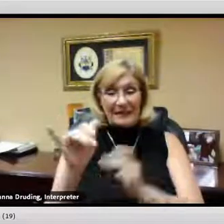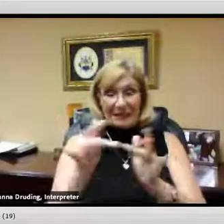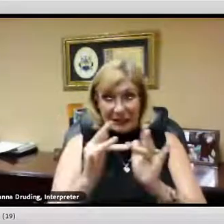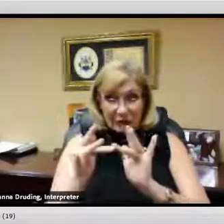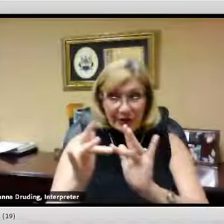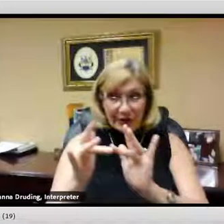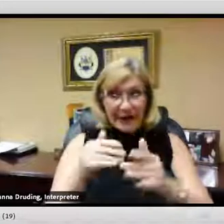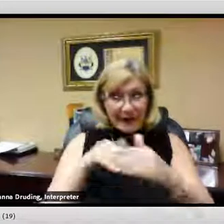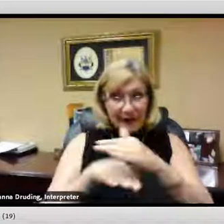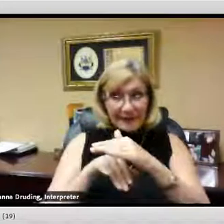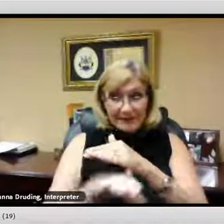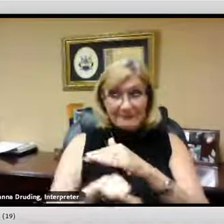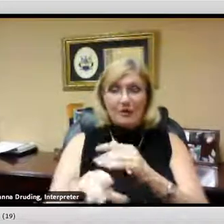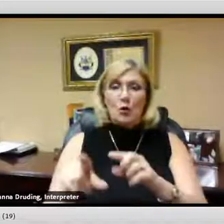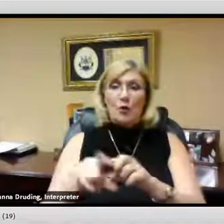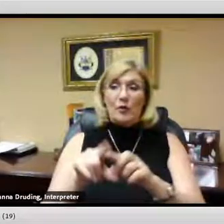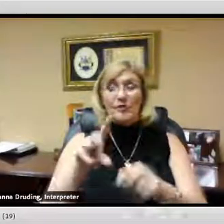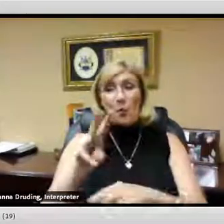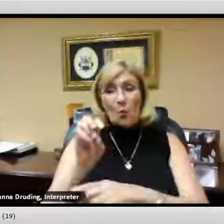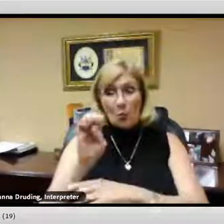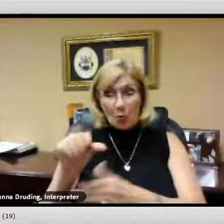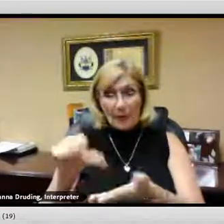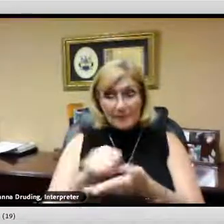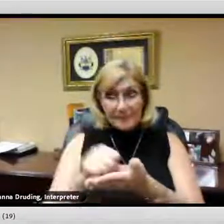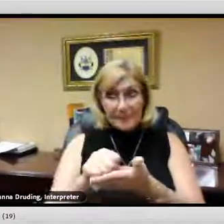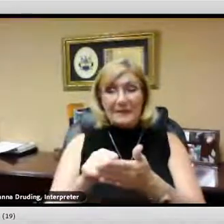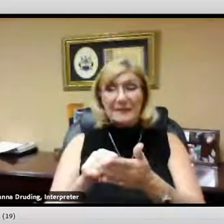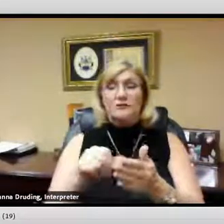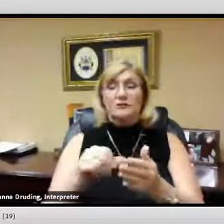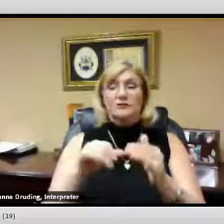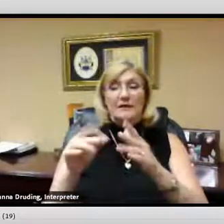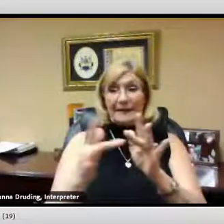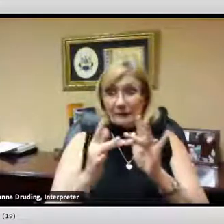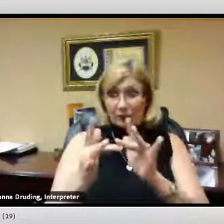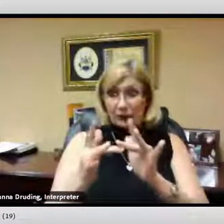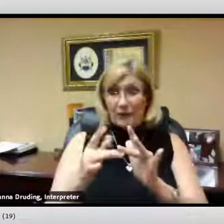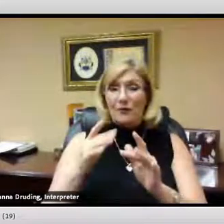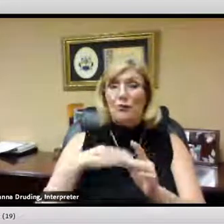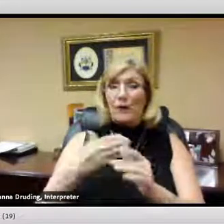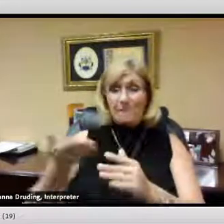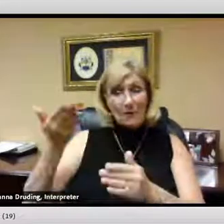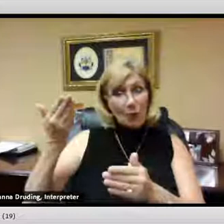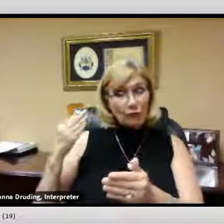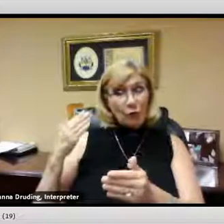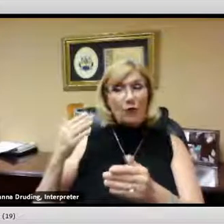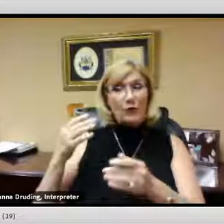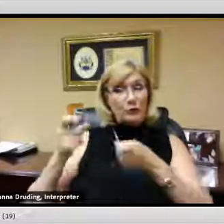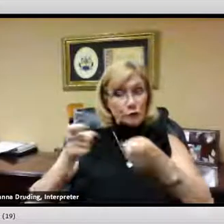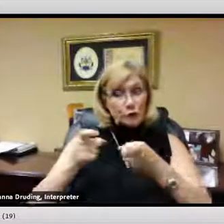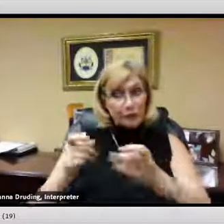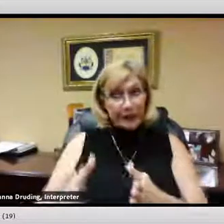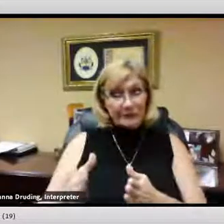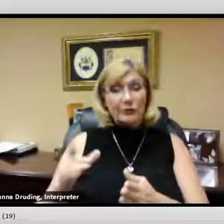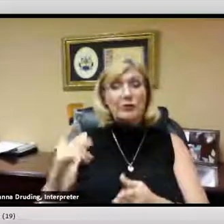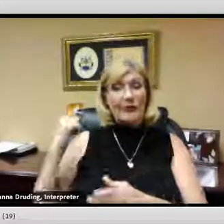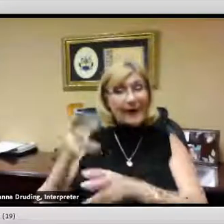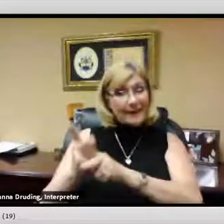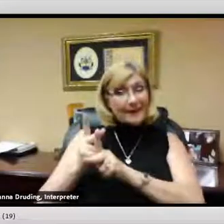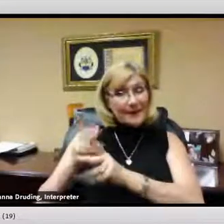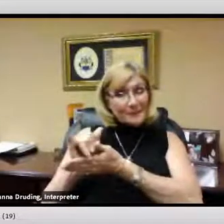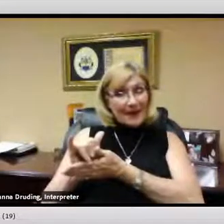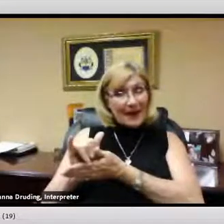that was the access to the catalog had been created by the former director who had moved into a public services librarian